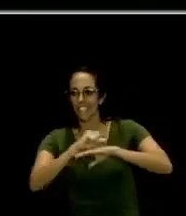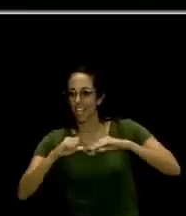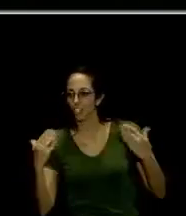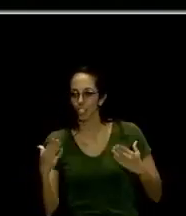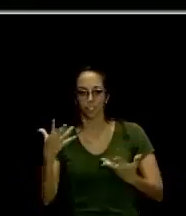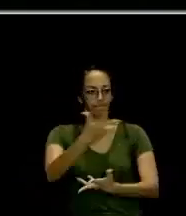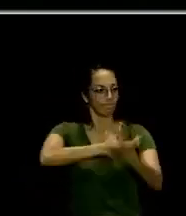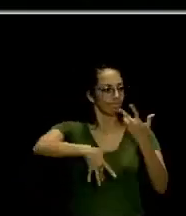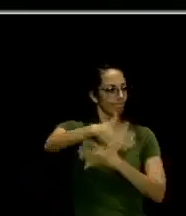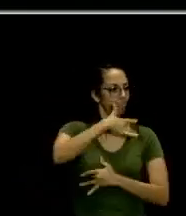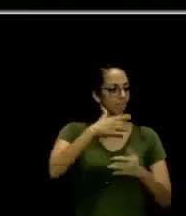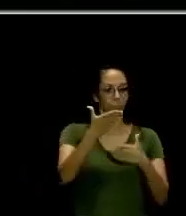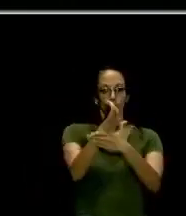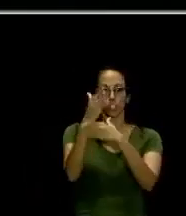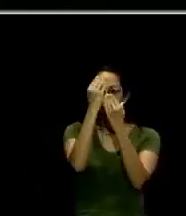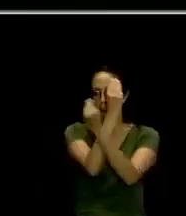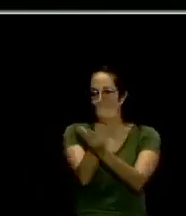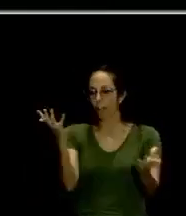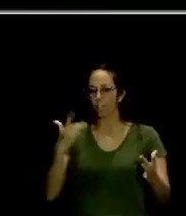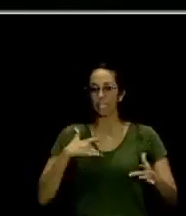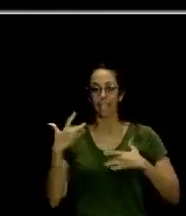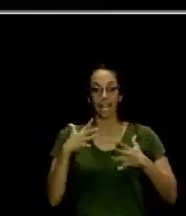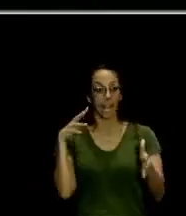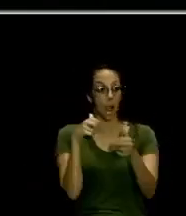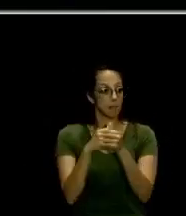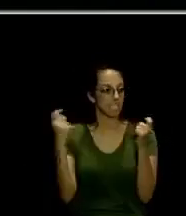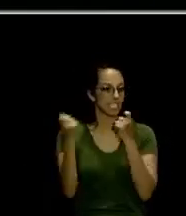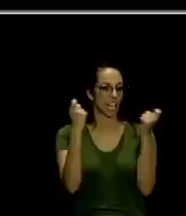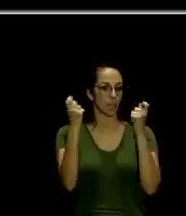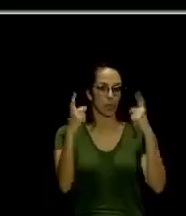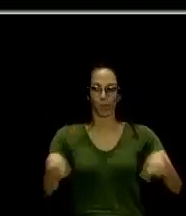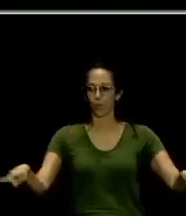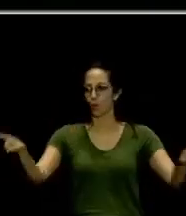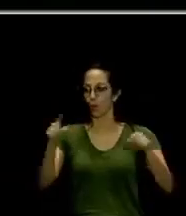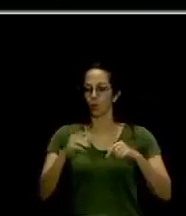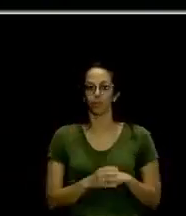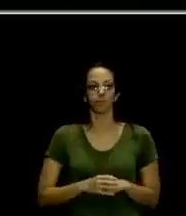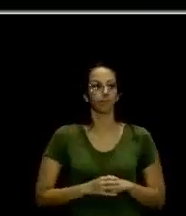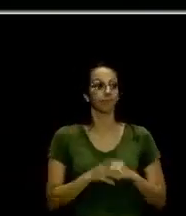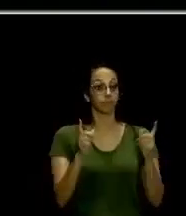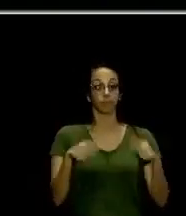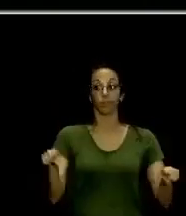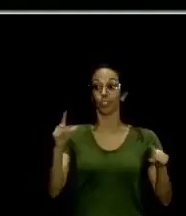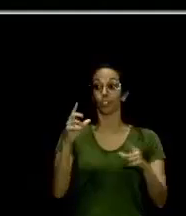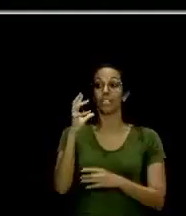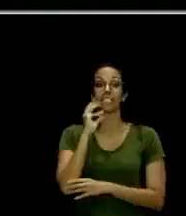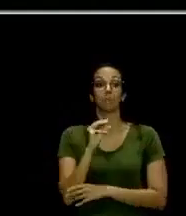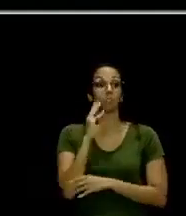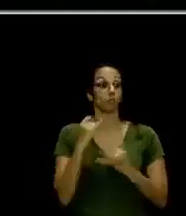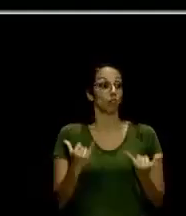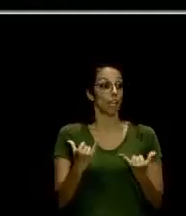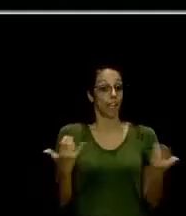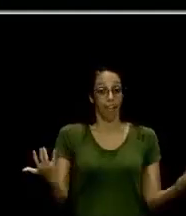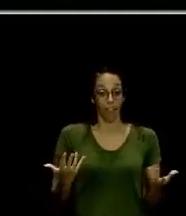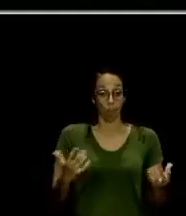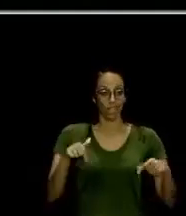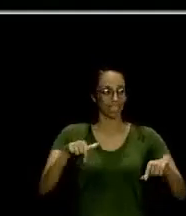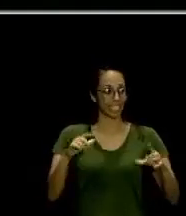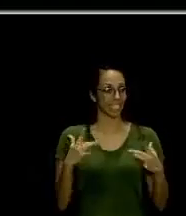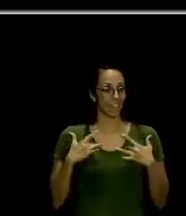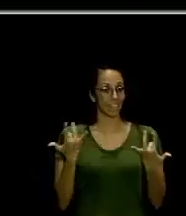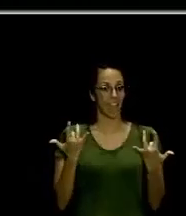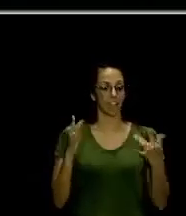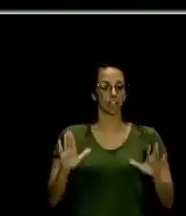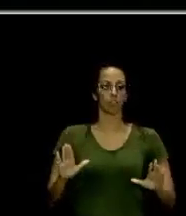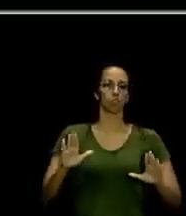share exciting updates and celebrate you all. As you are experiencing right now, this event is an